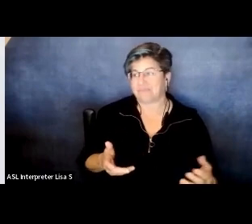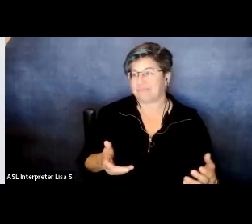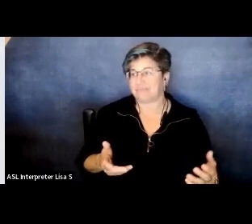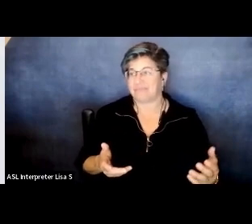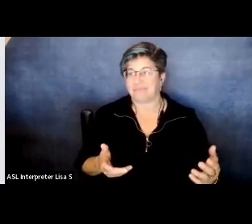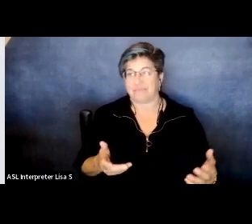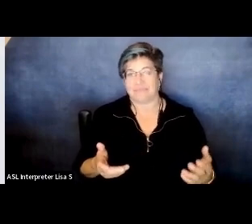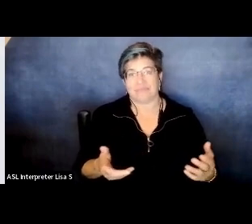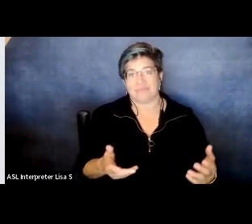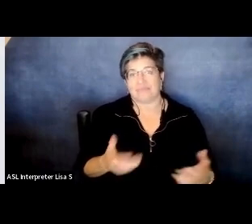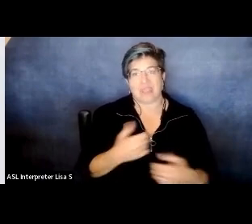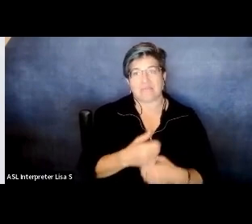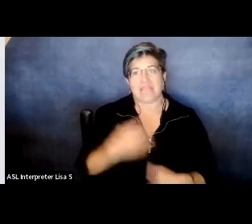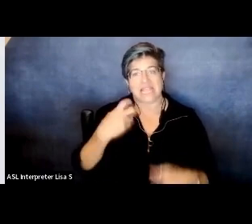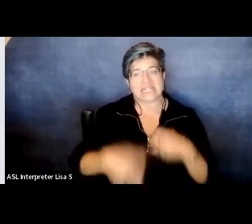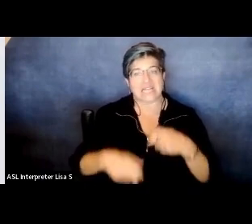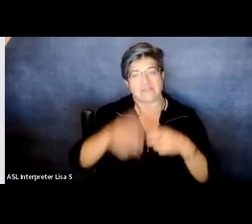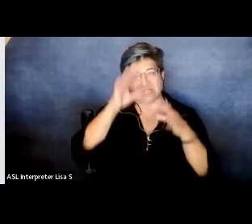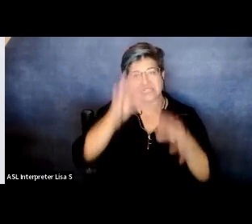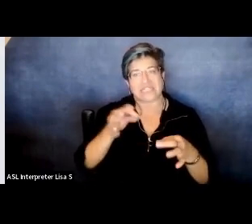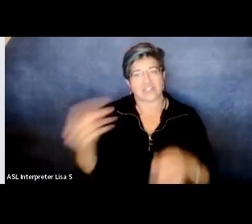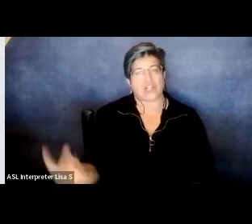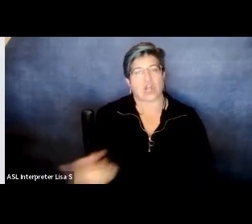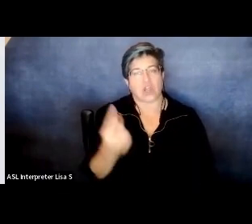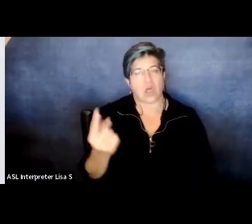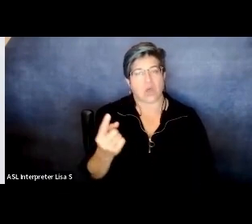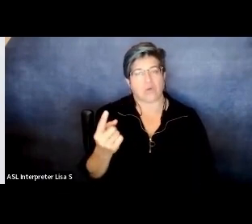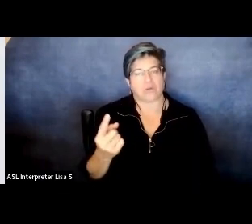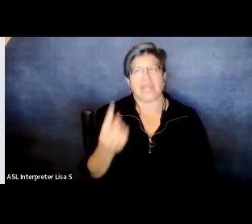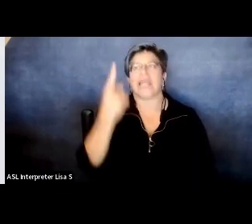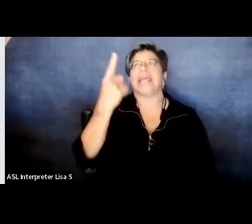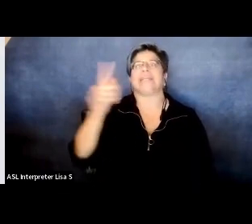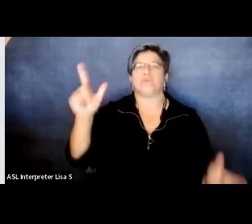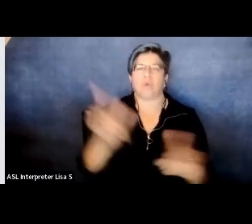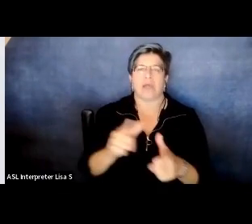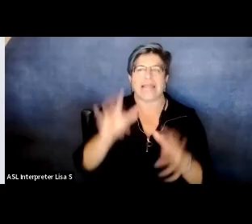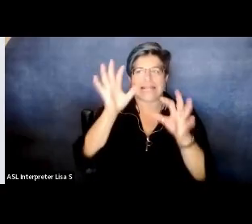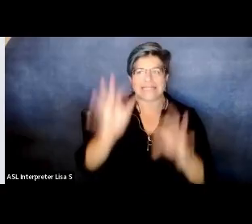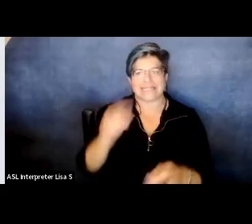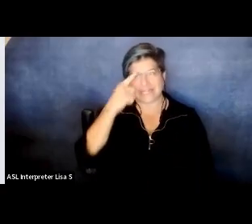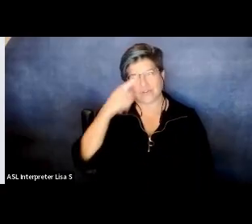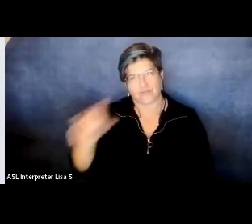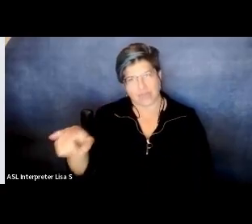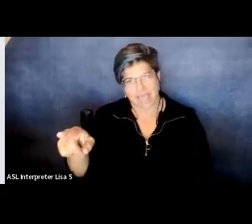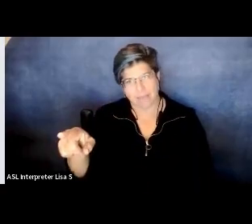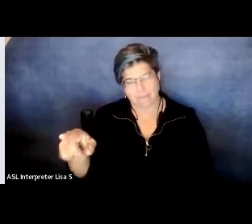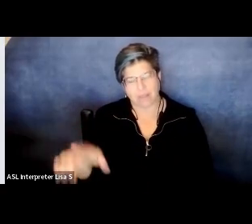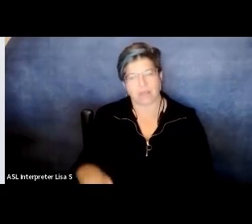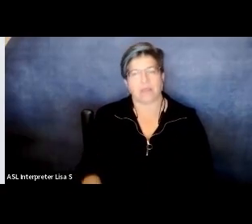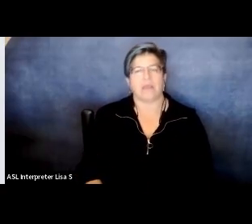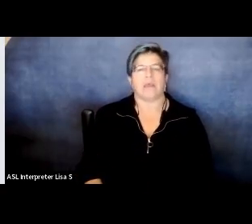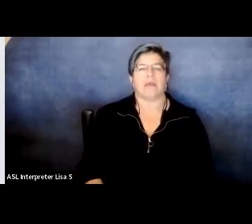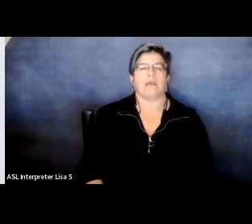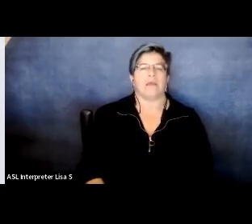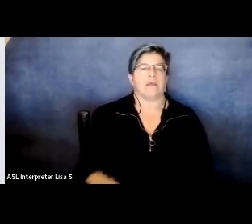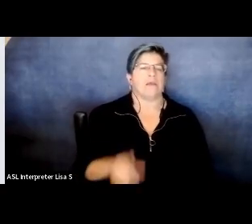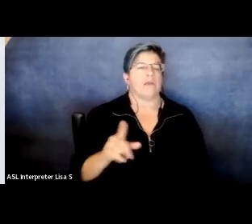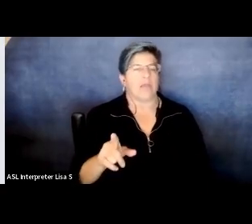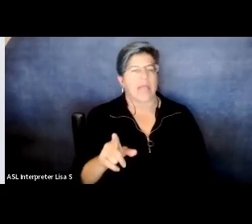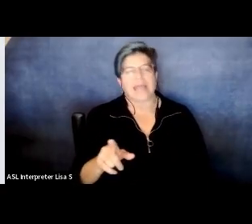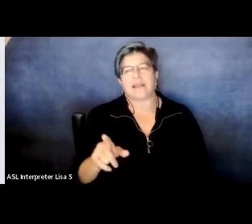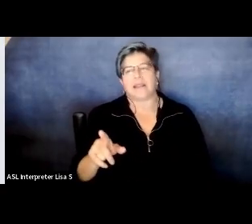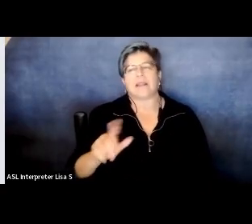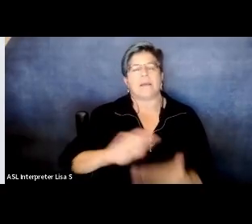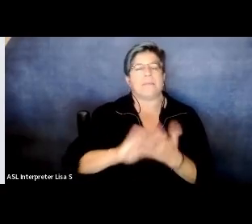making those hard decisions. It takes one less decision off their plate and steers them away from trafficking, from